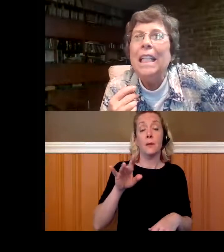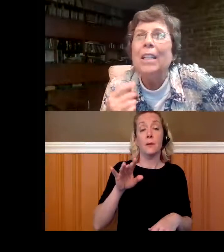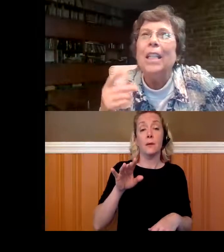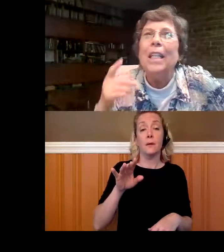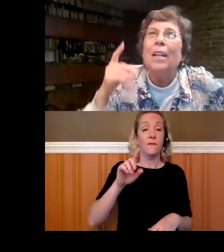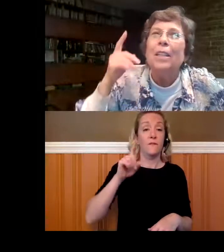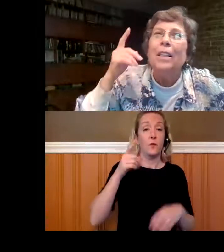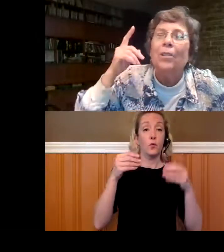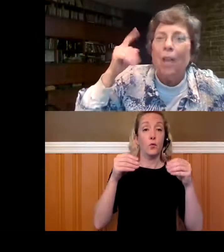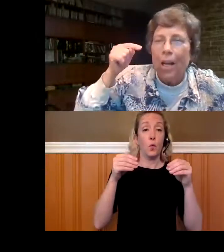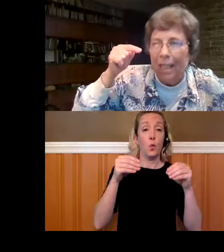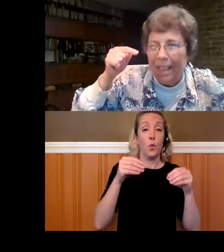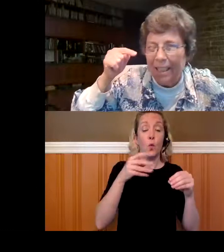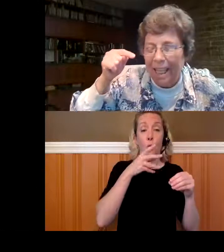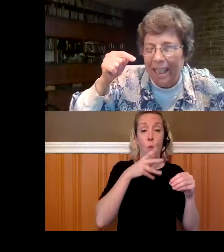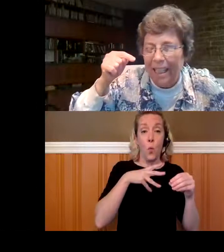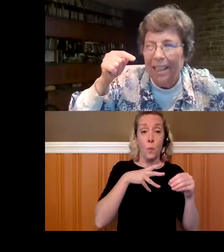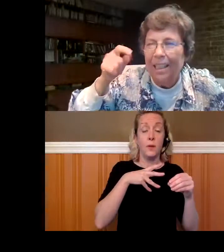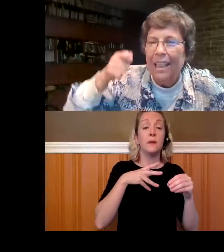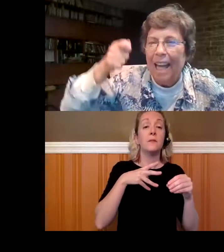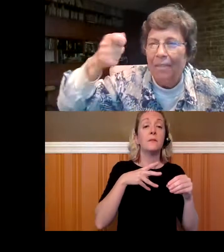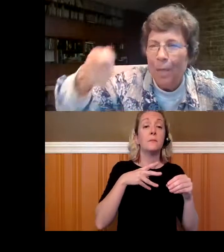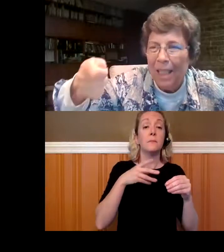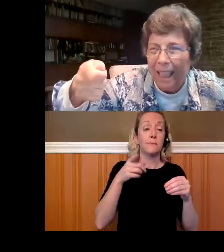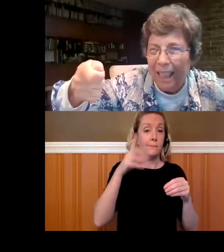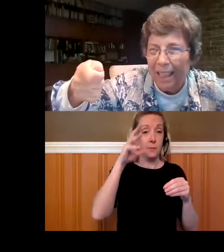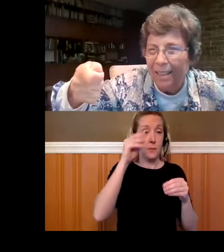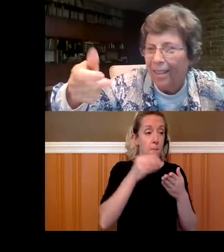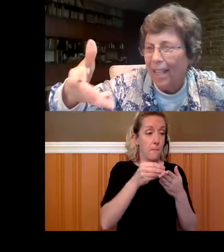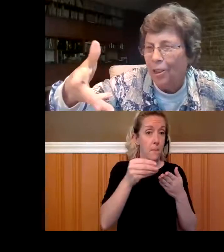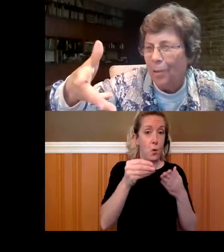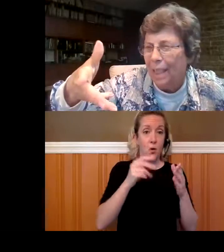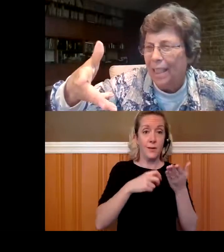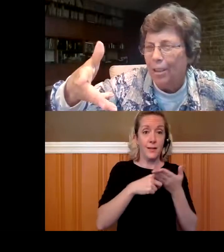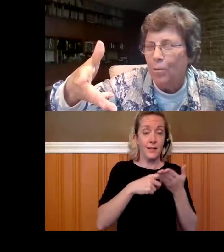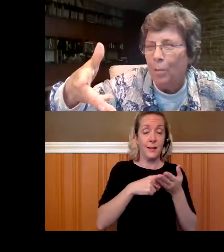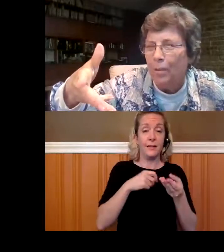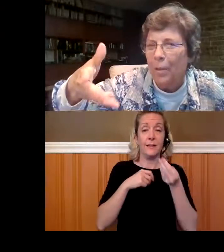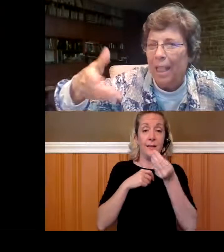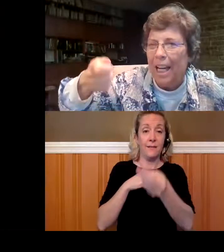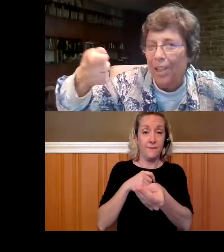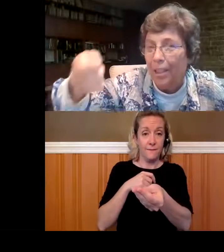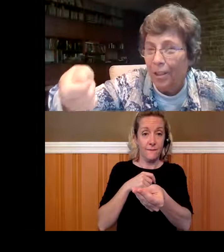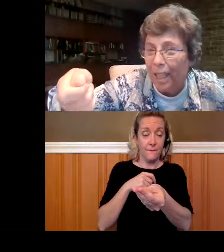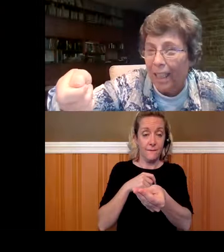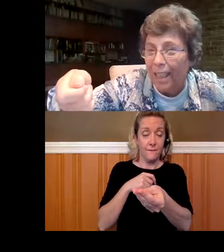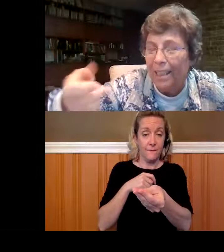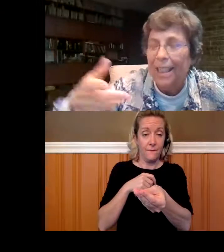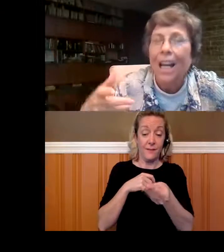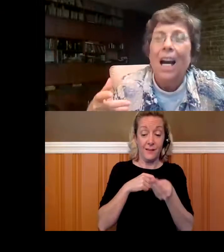lottery lady gave him his tickets. That could be considered a form of communication. Here are your tickets.